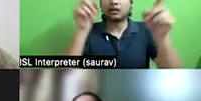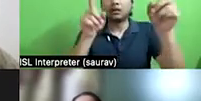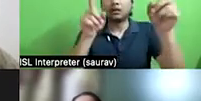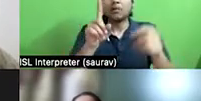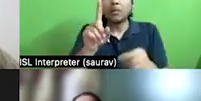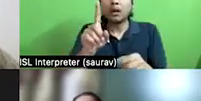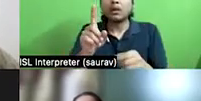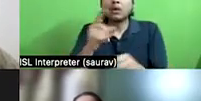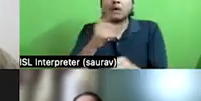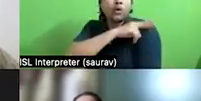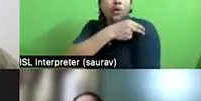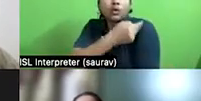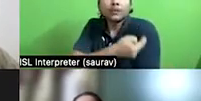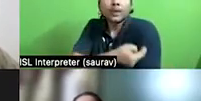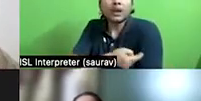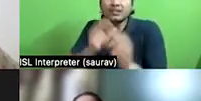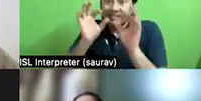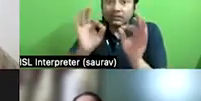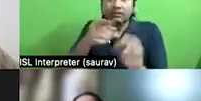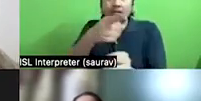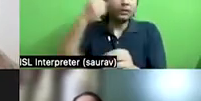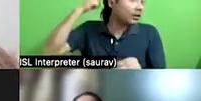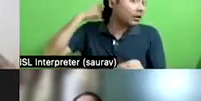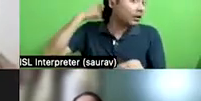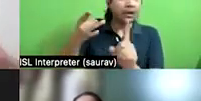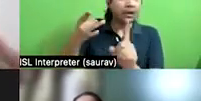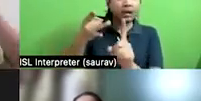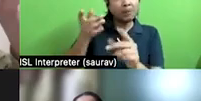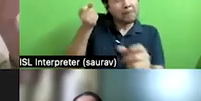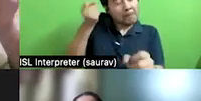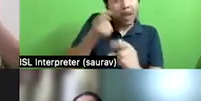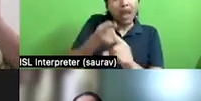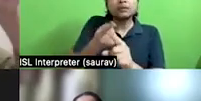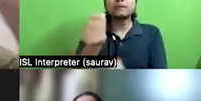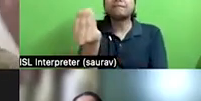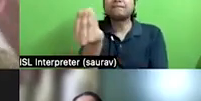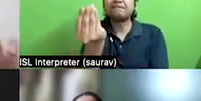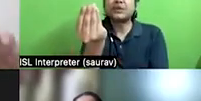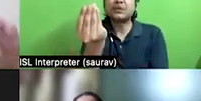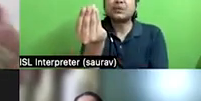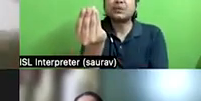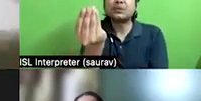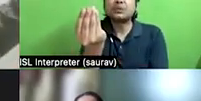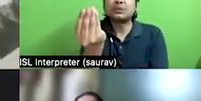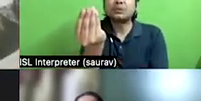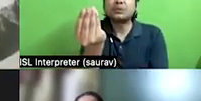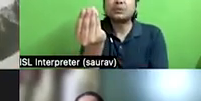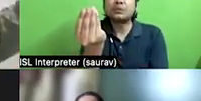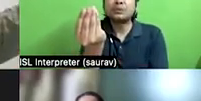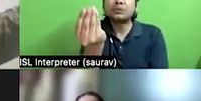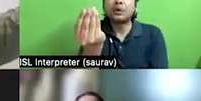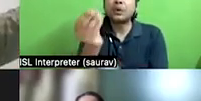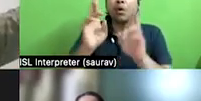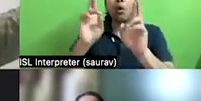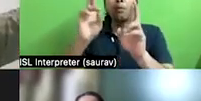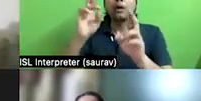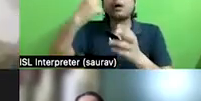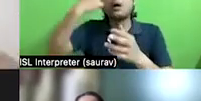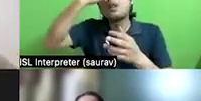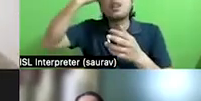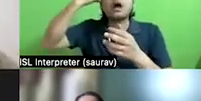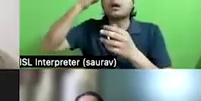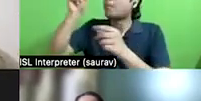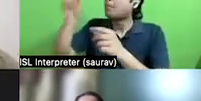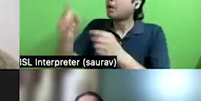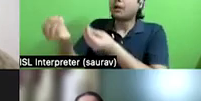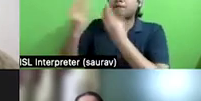number of hospitals are there. And if somehow you come to know that very less hospital, that means it's very far away, right?